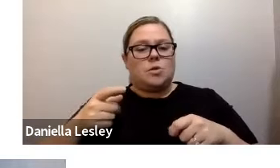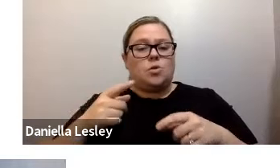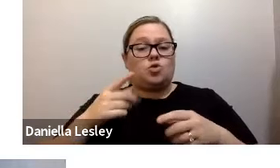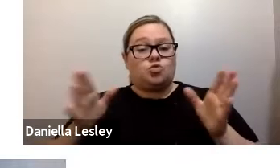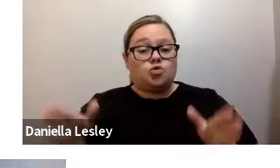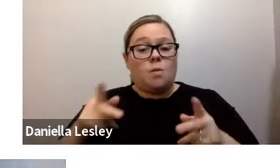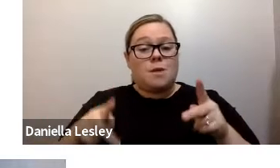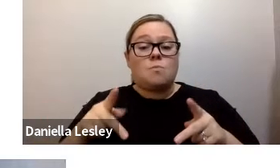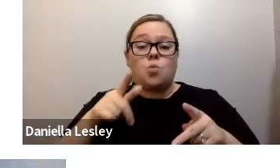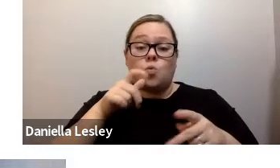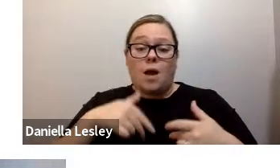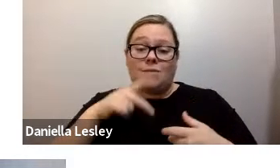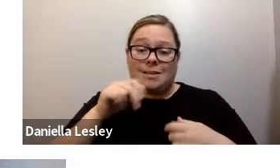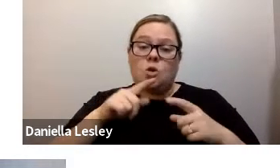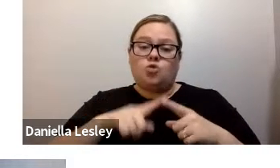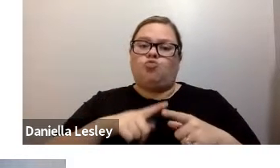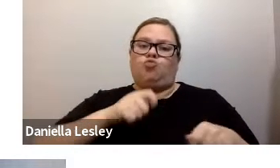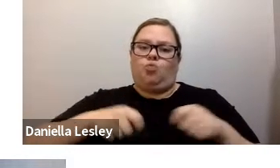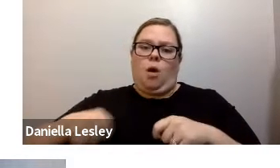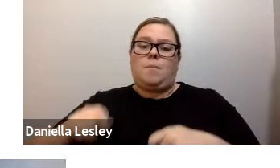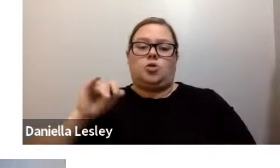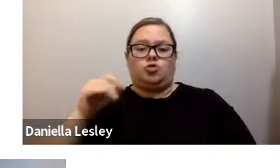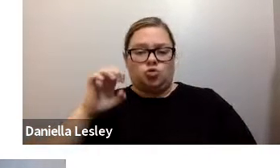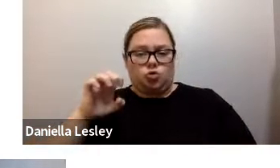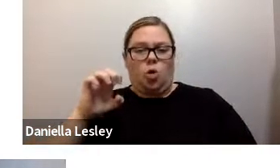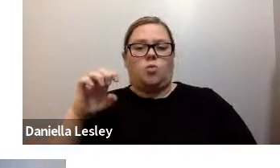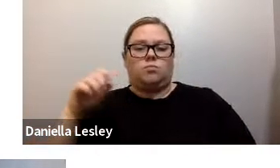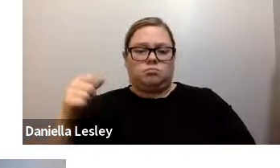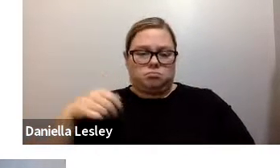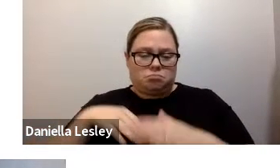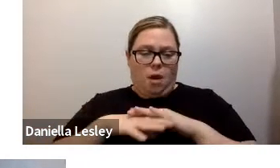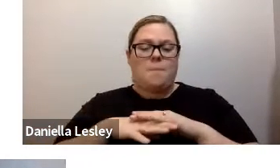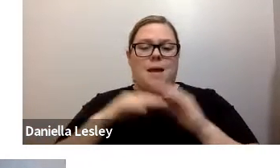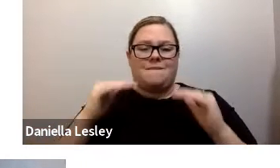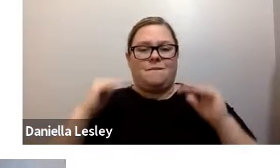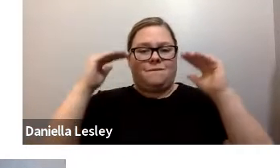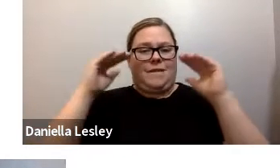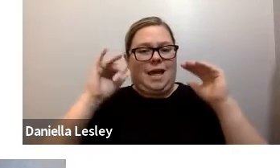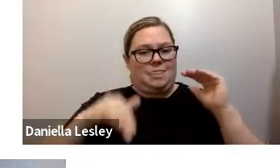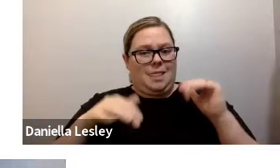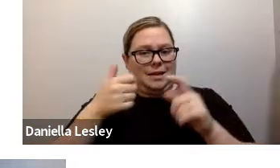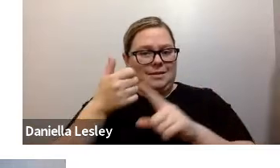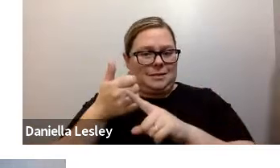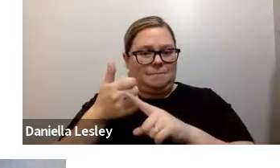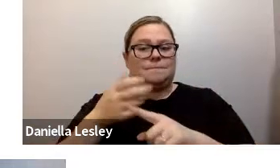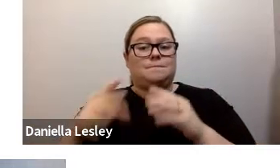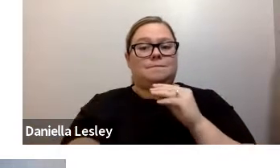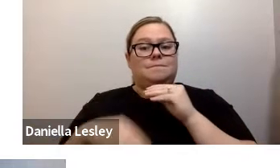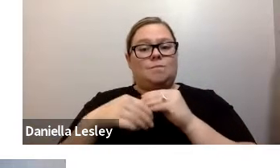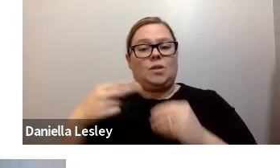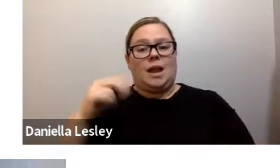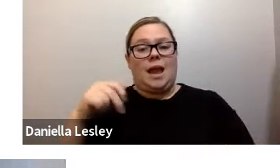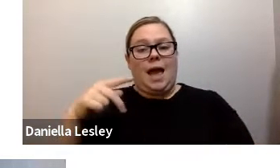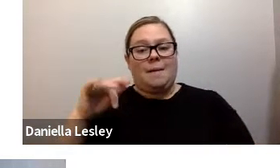to drum. And Joe came in and advanced the device itself and also added a haptic